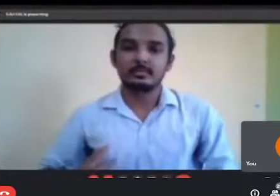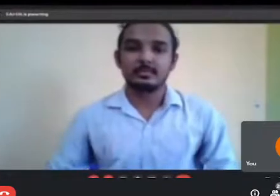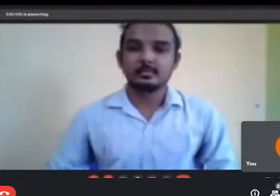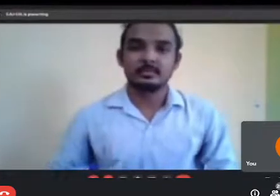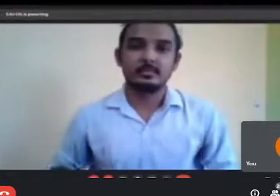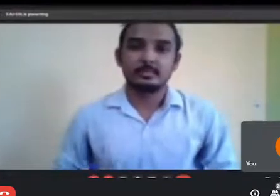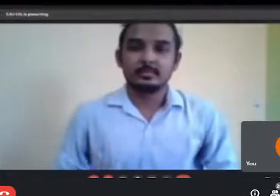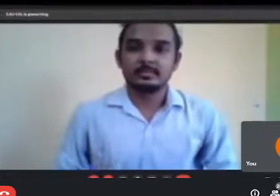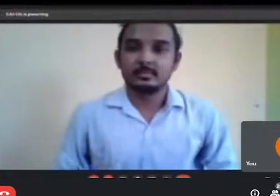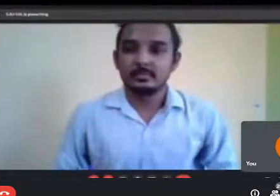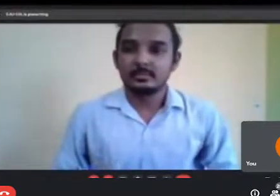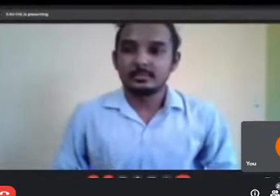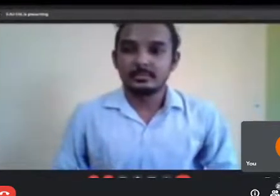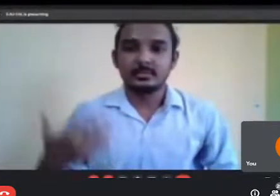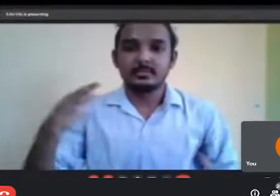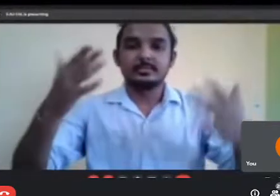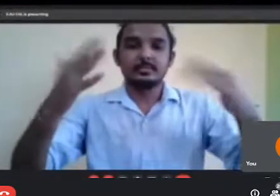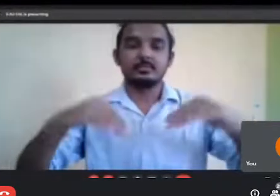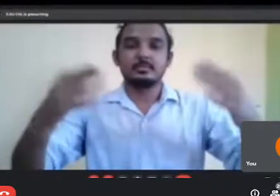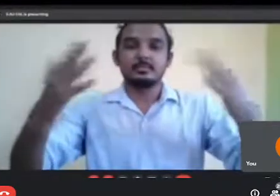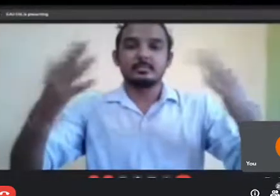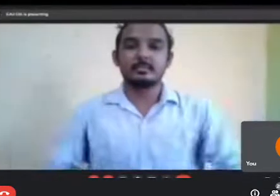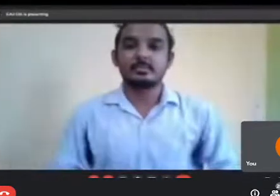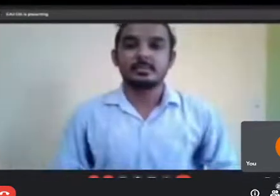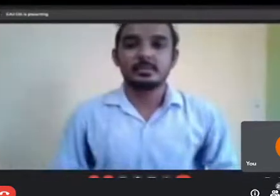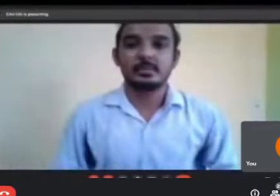Next slide, please.